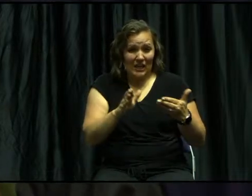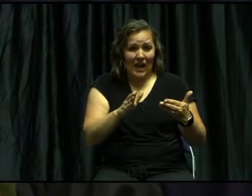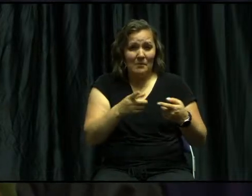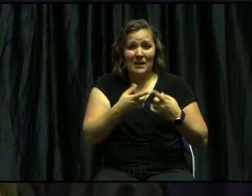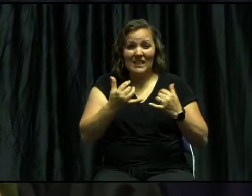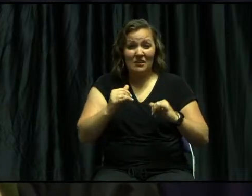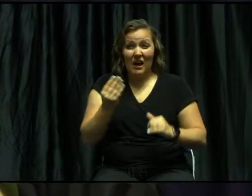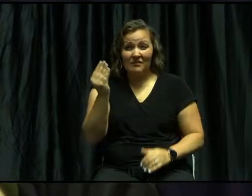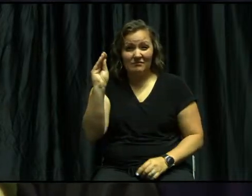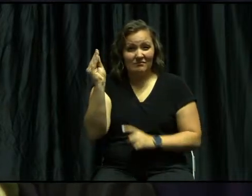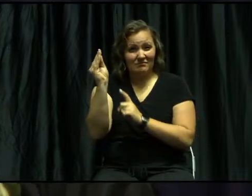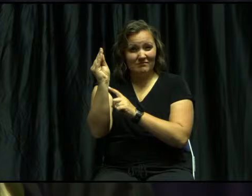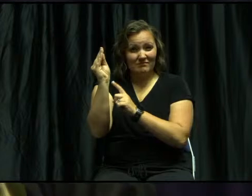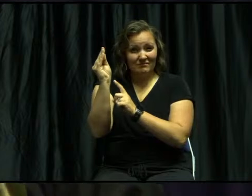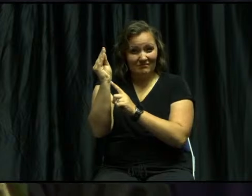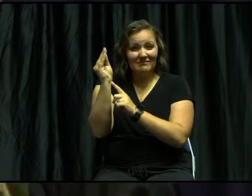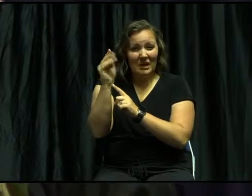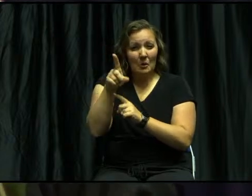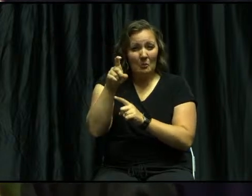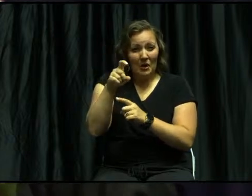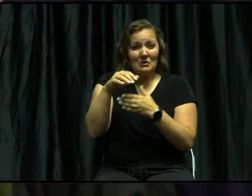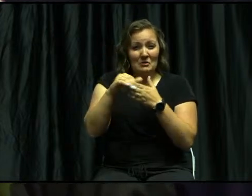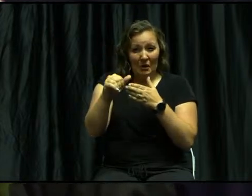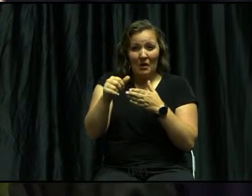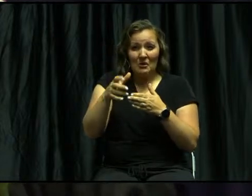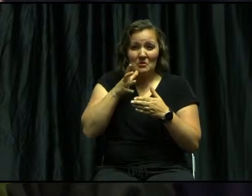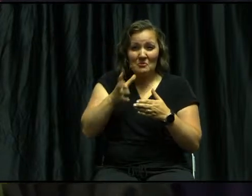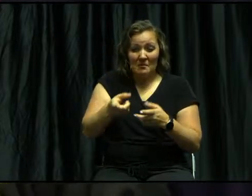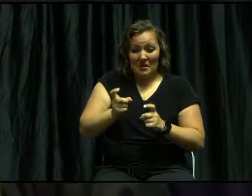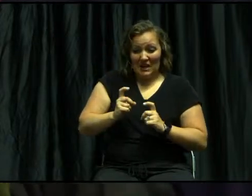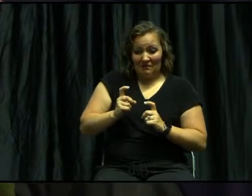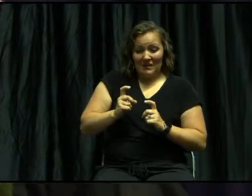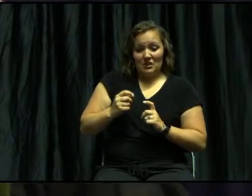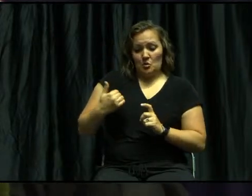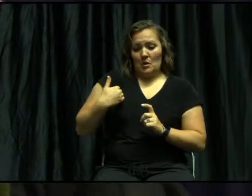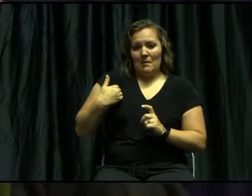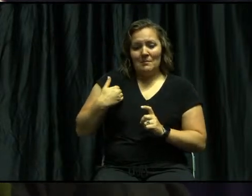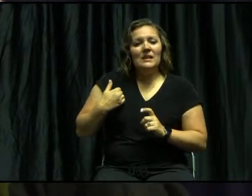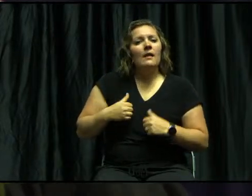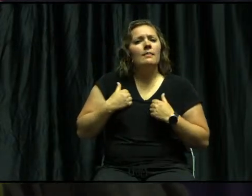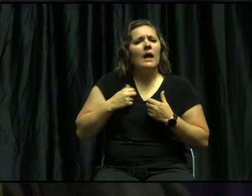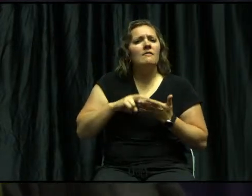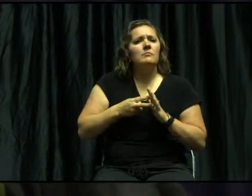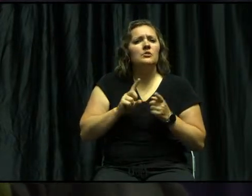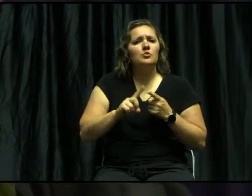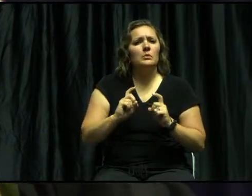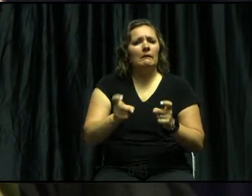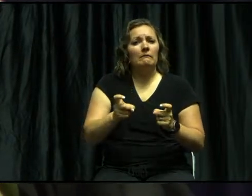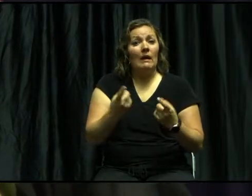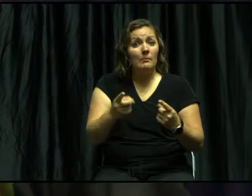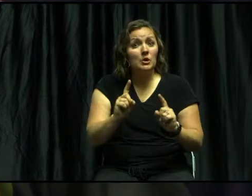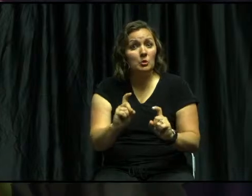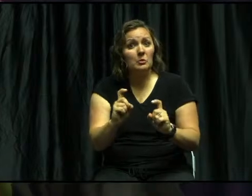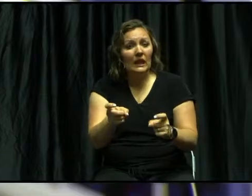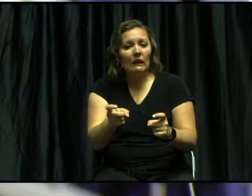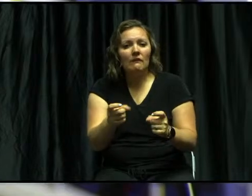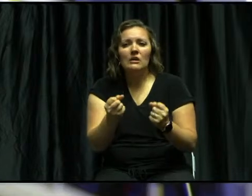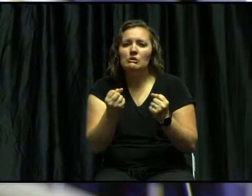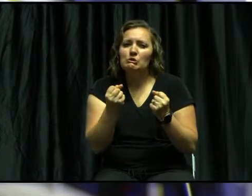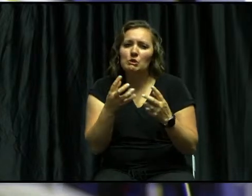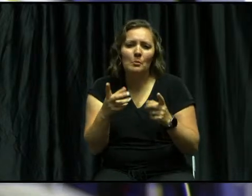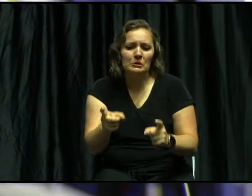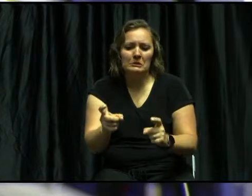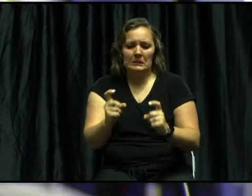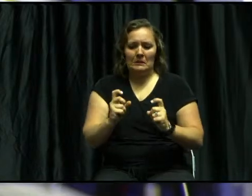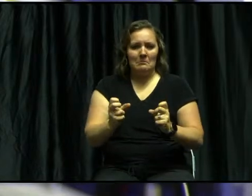to her $100 to remind myself that life is to give. When you give, so much is